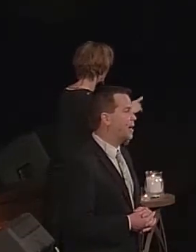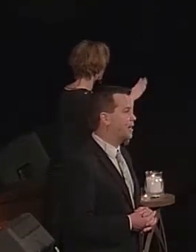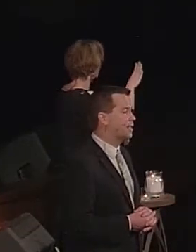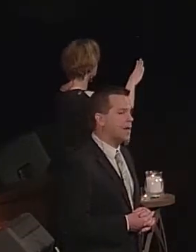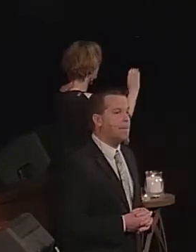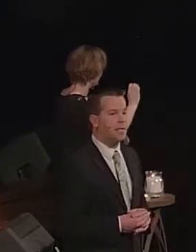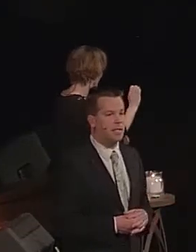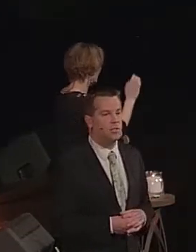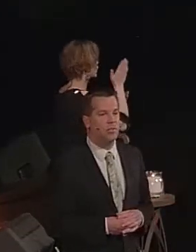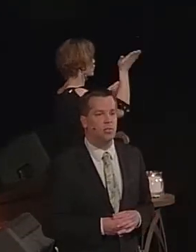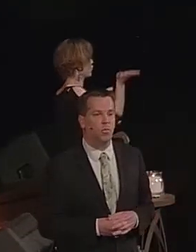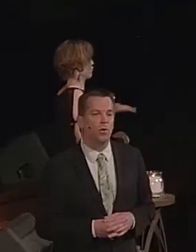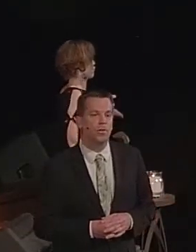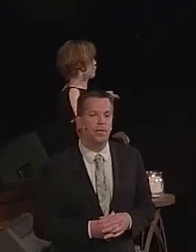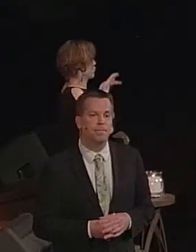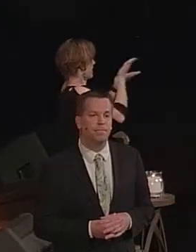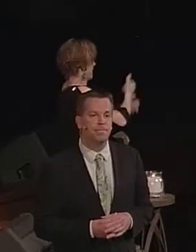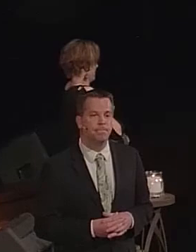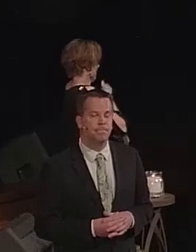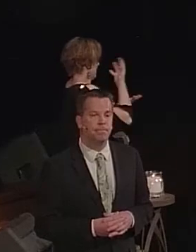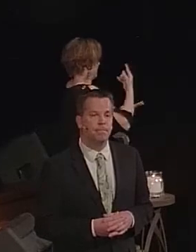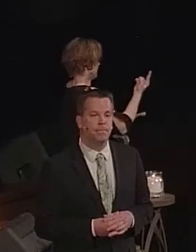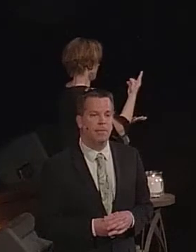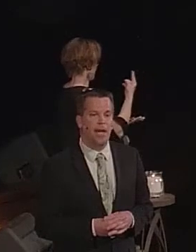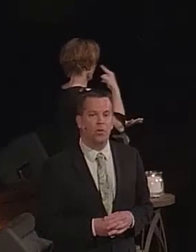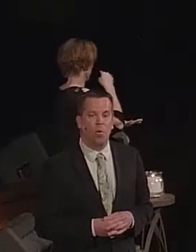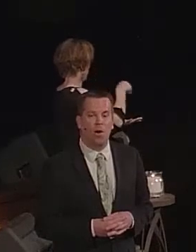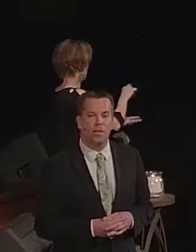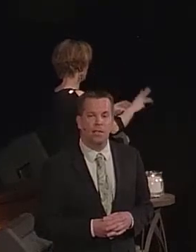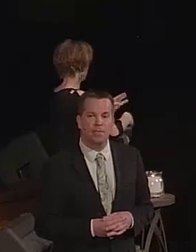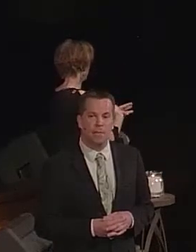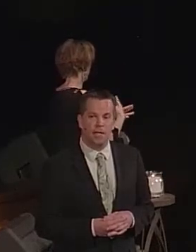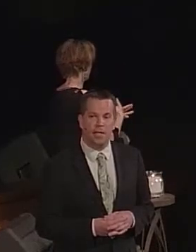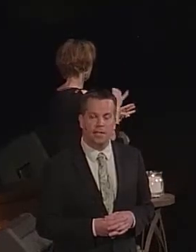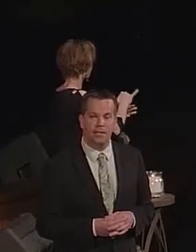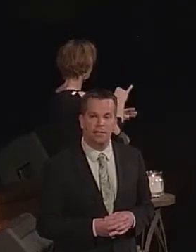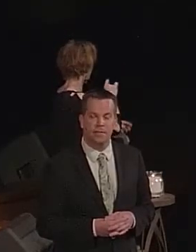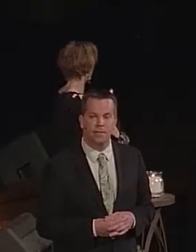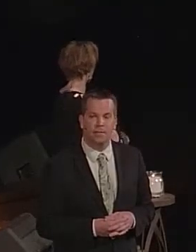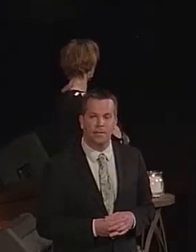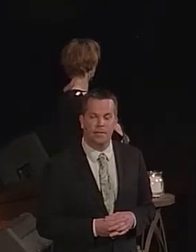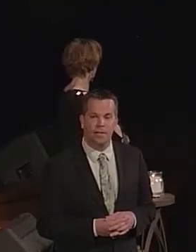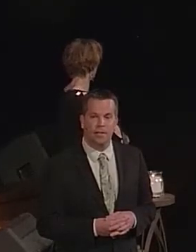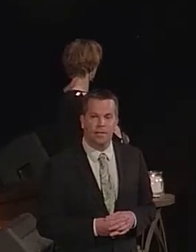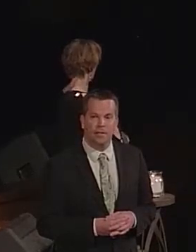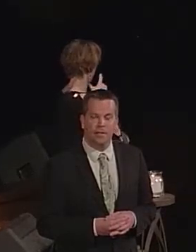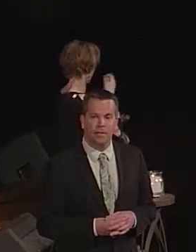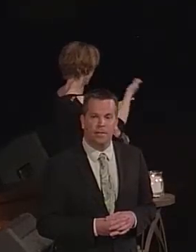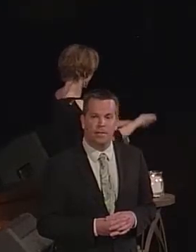to bring something into this world. That quality of being,